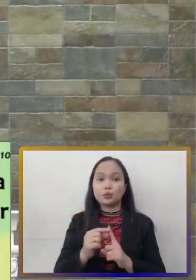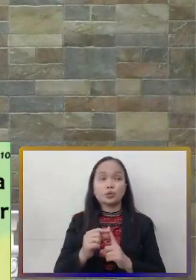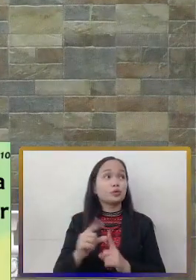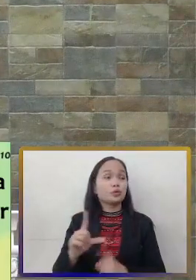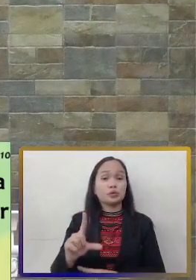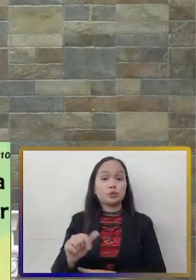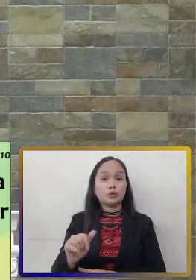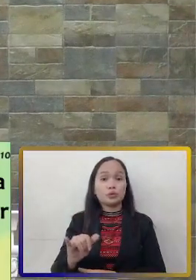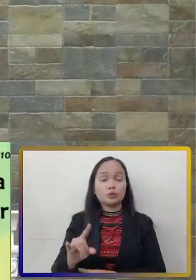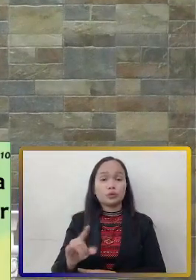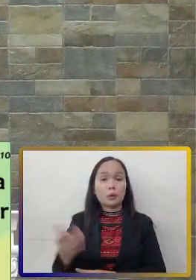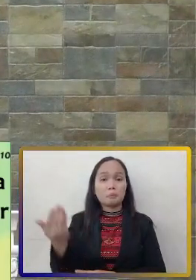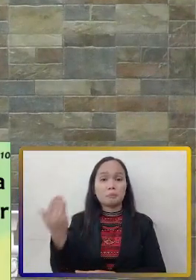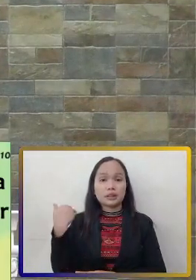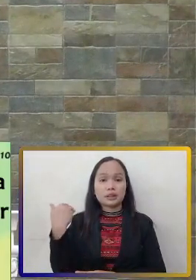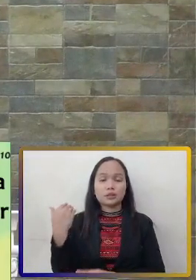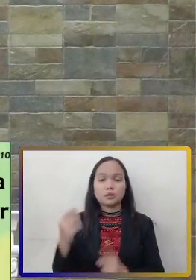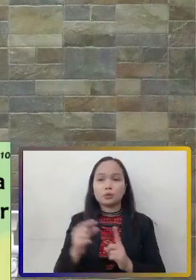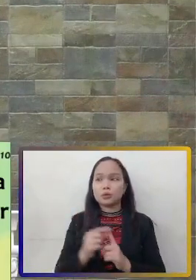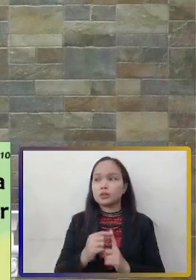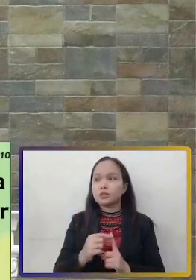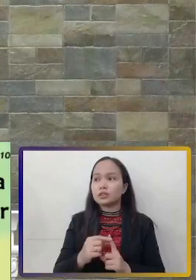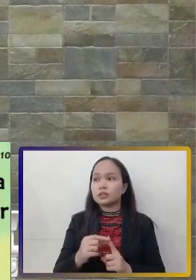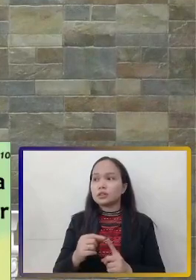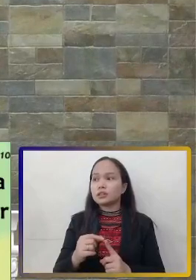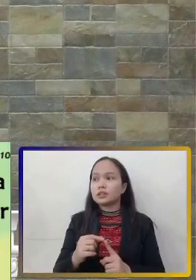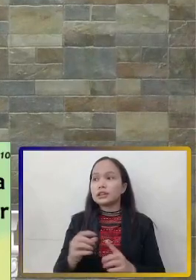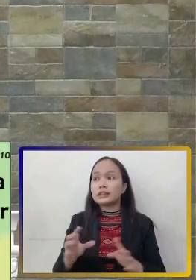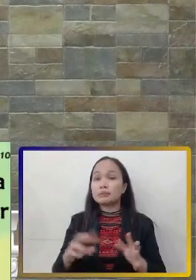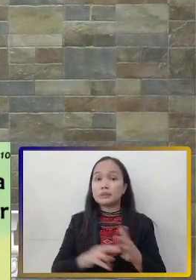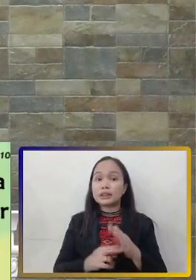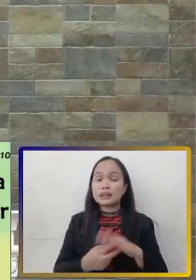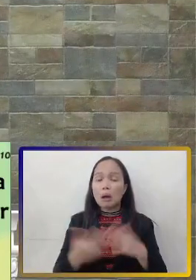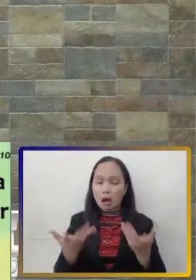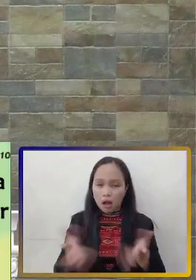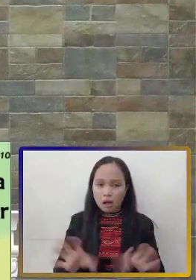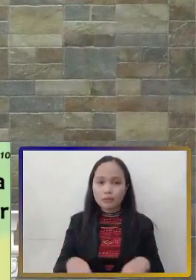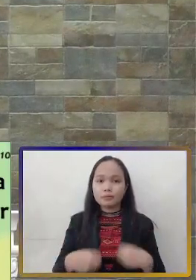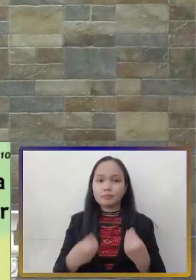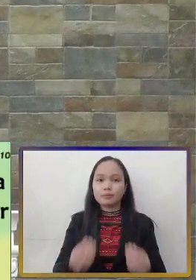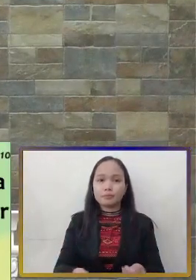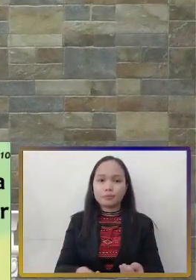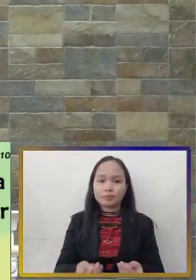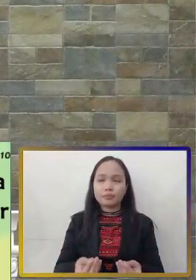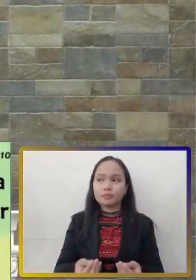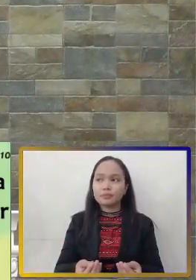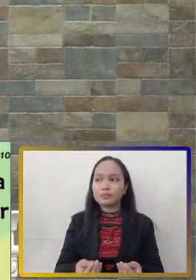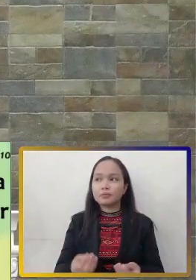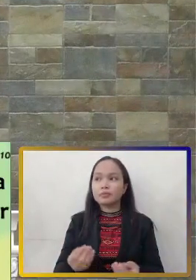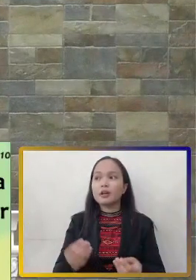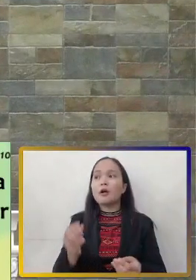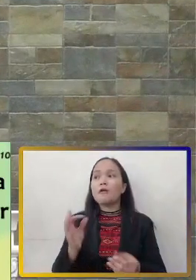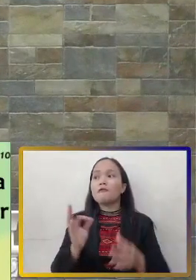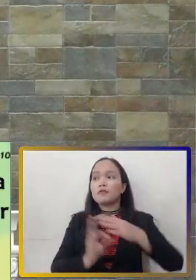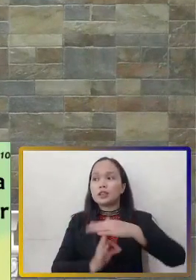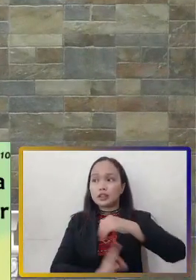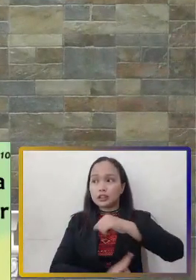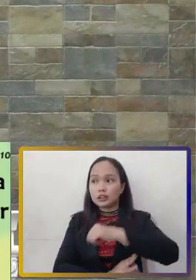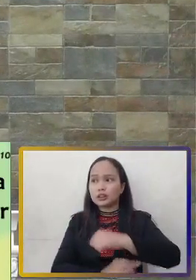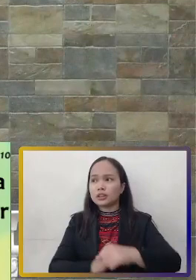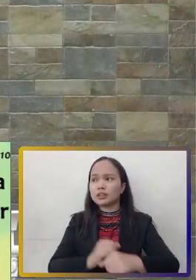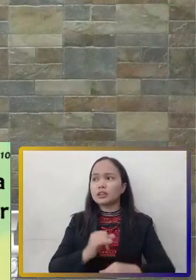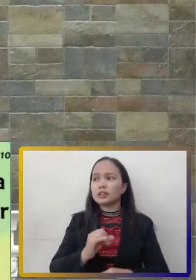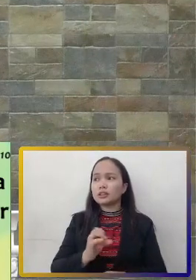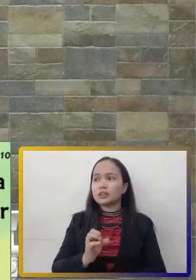laid. Nandiyan po yung foundation, it's given, it's already made, all right? I have laid